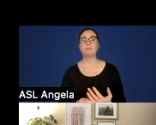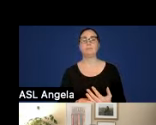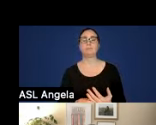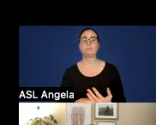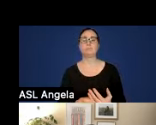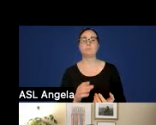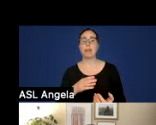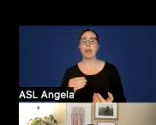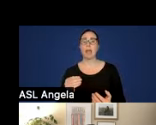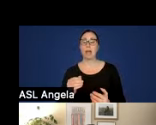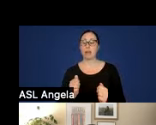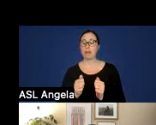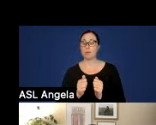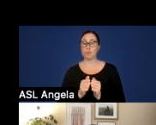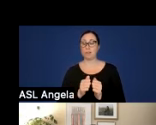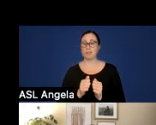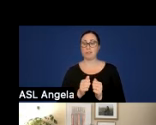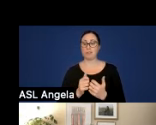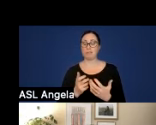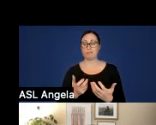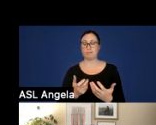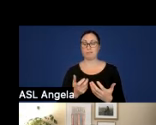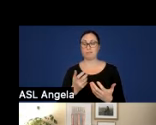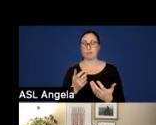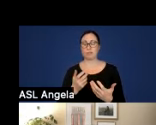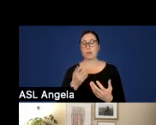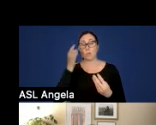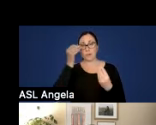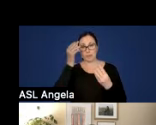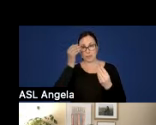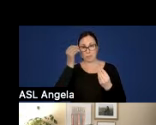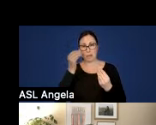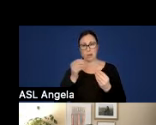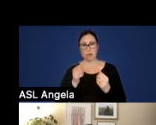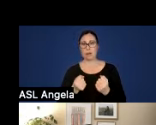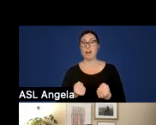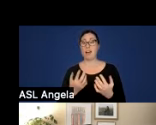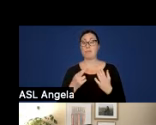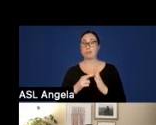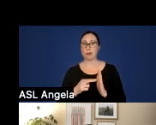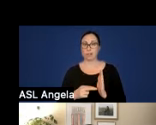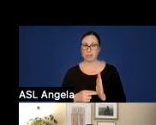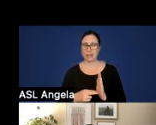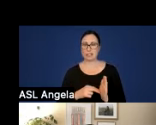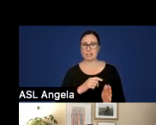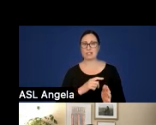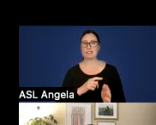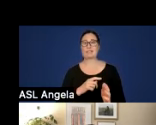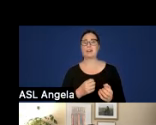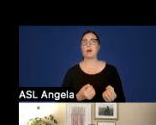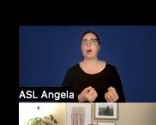And with little oversight, we think about how many regulations there are about the number of kids in a